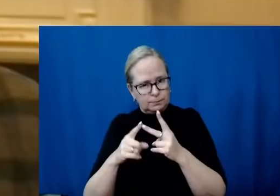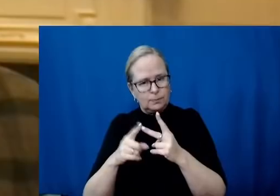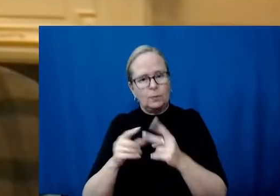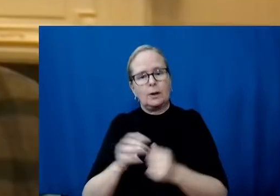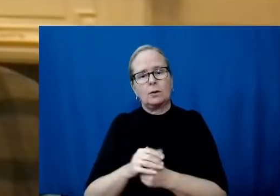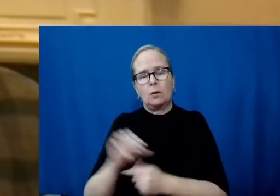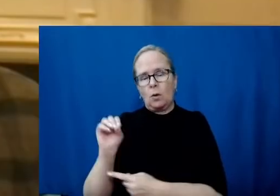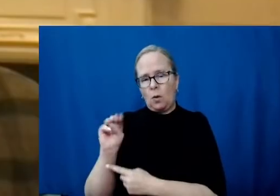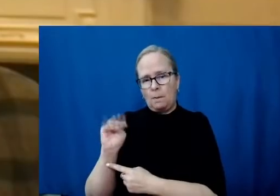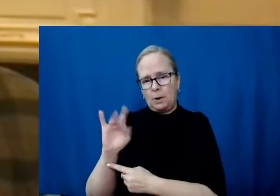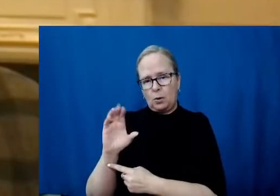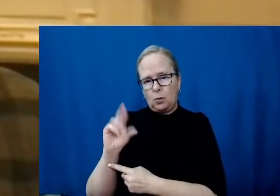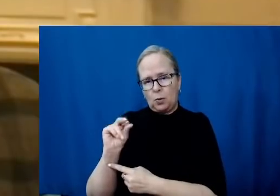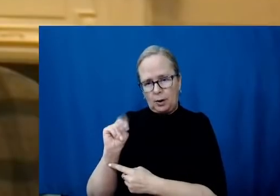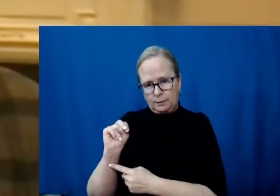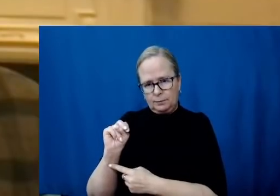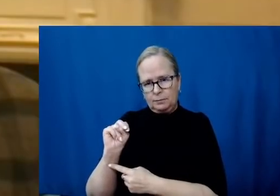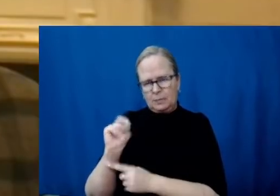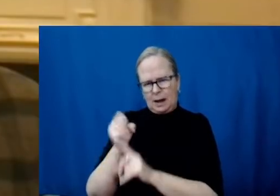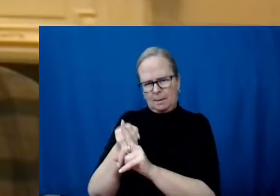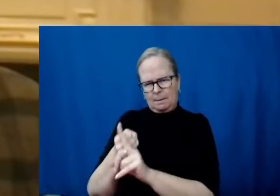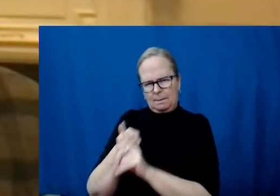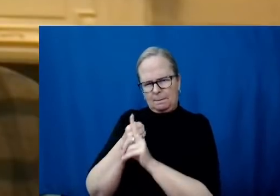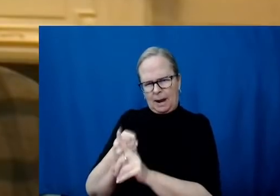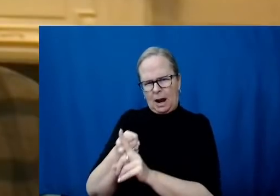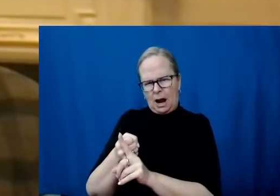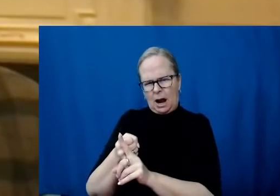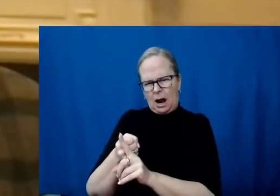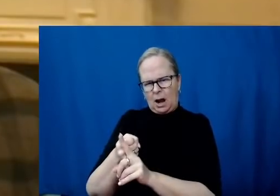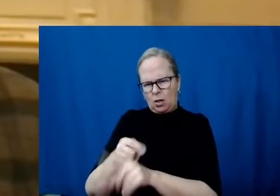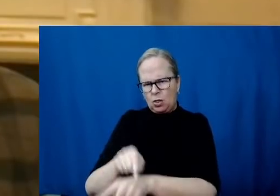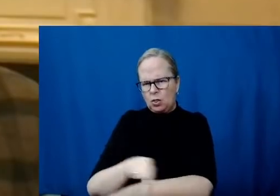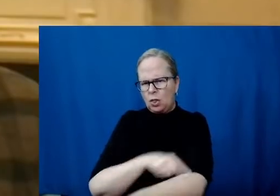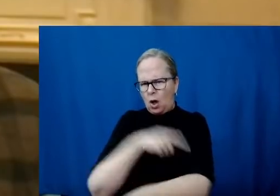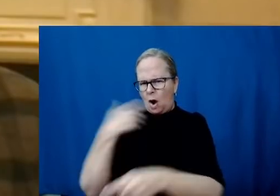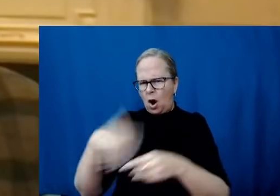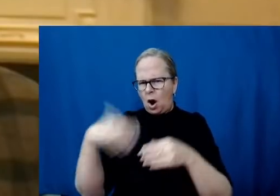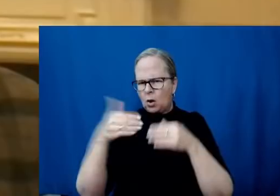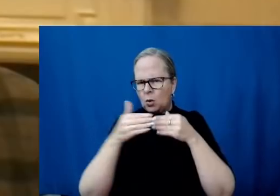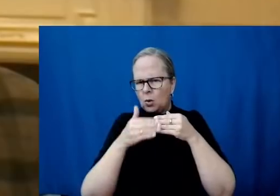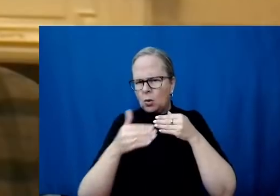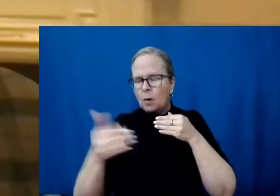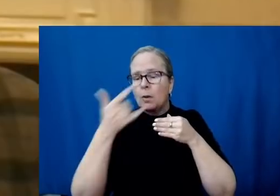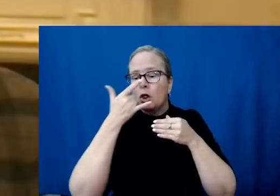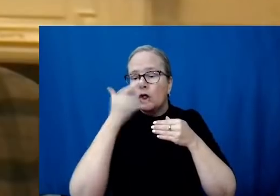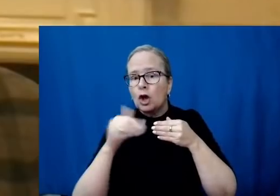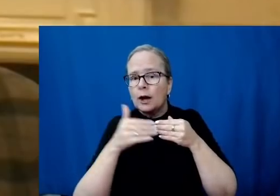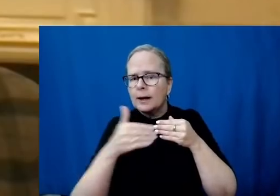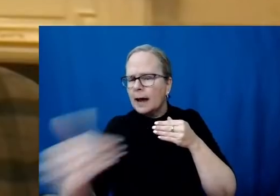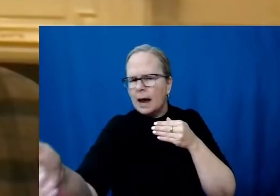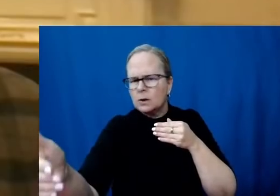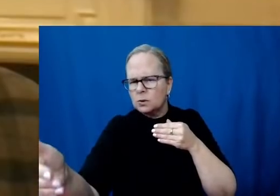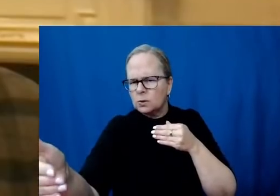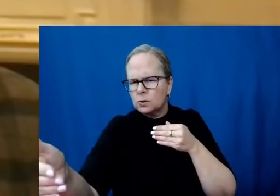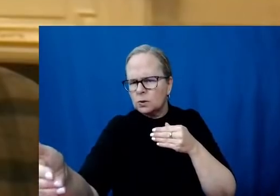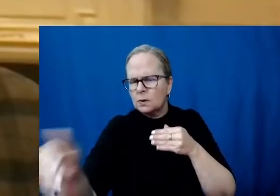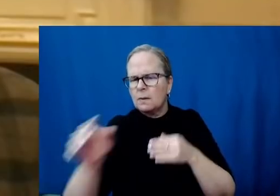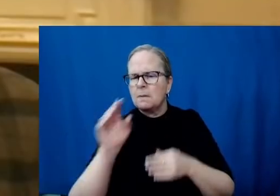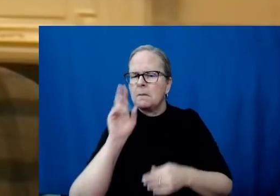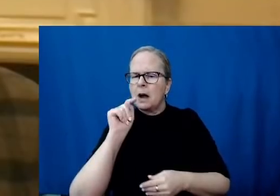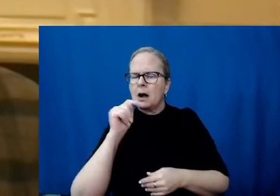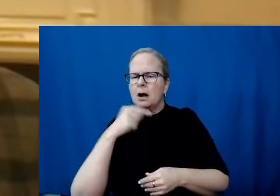the long-term impacts of Omicron. We know that previous variants have led to significant long COVID, somewhere around